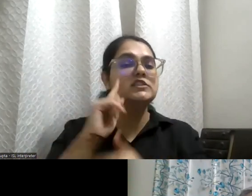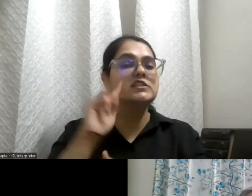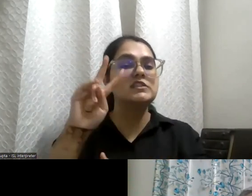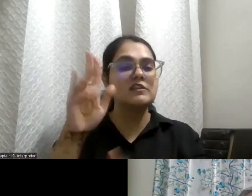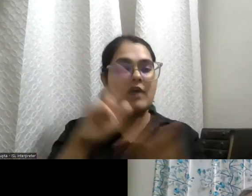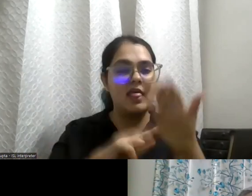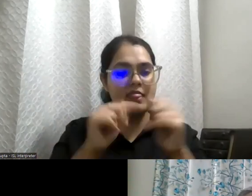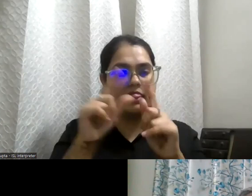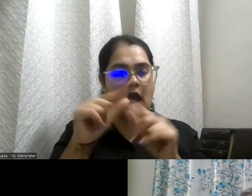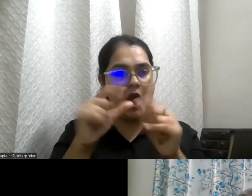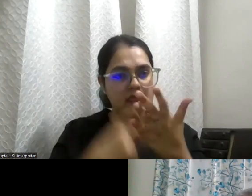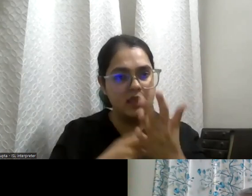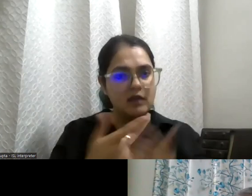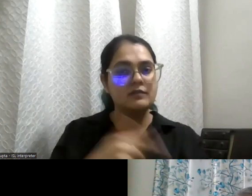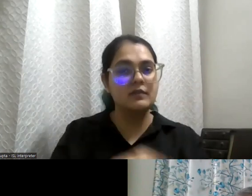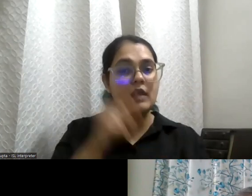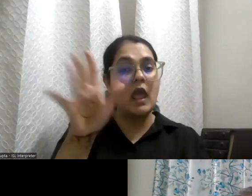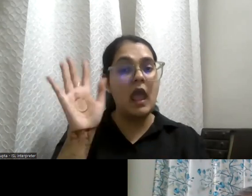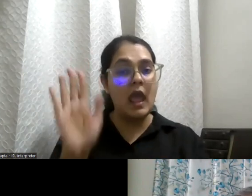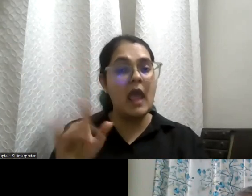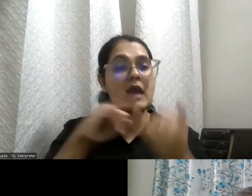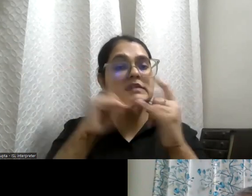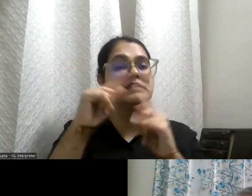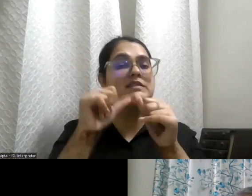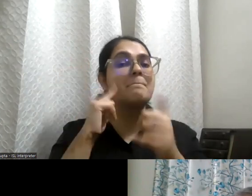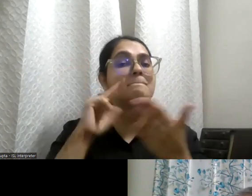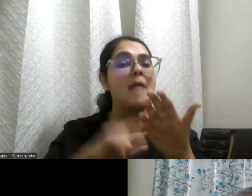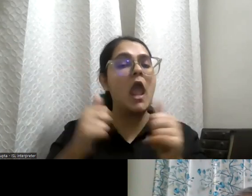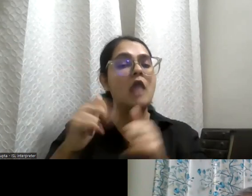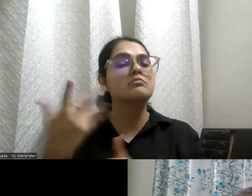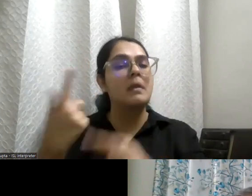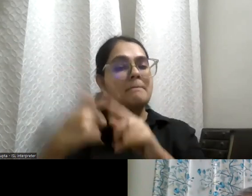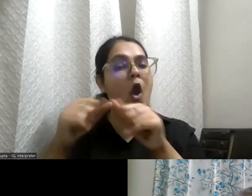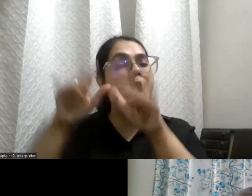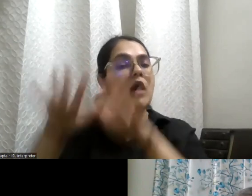Queensland University of Technology in Brisbane, Australia,